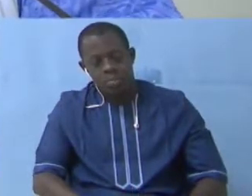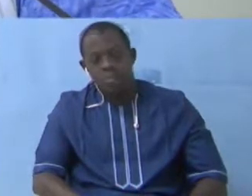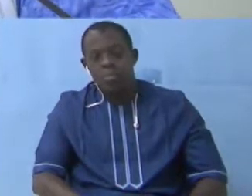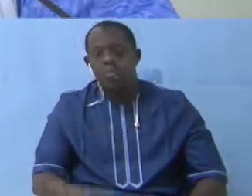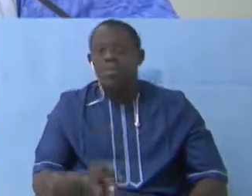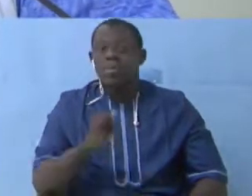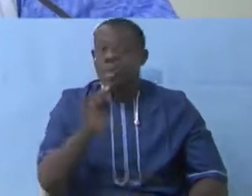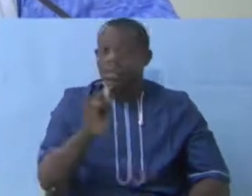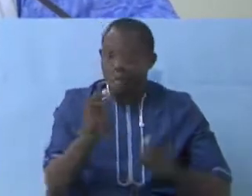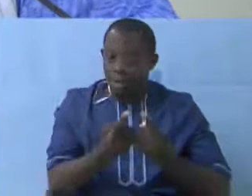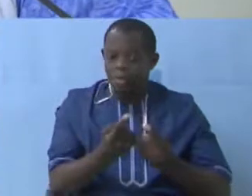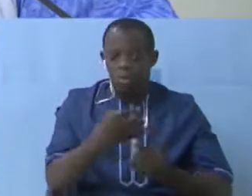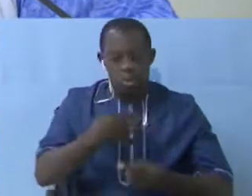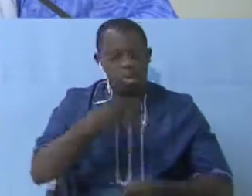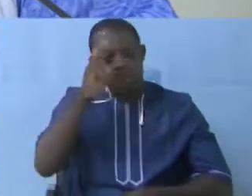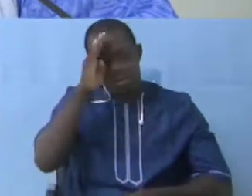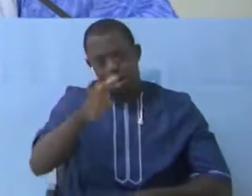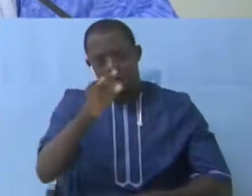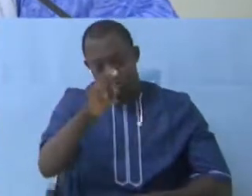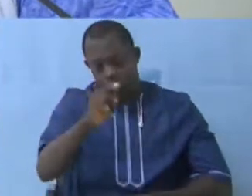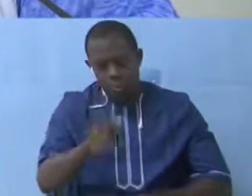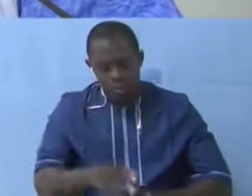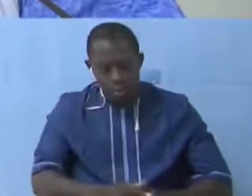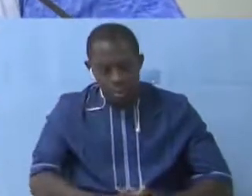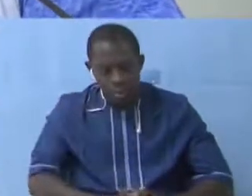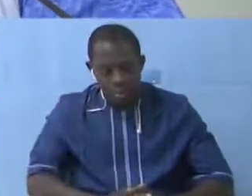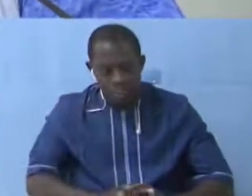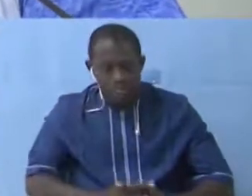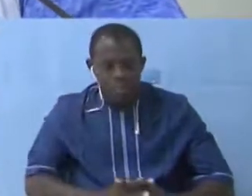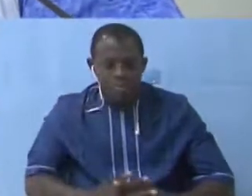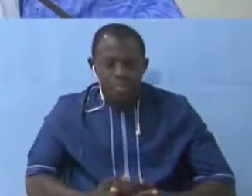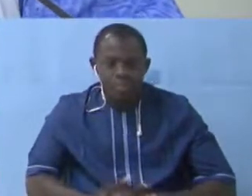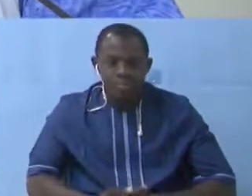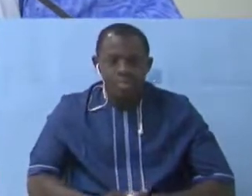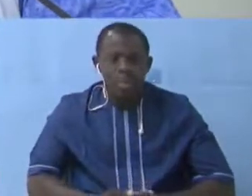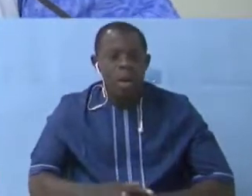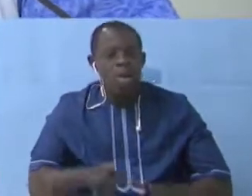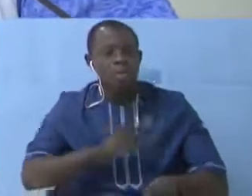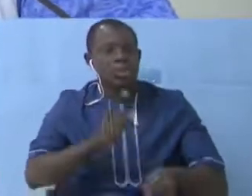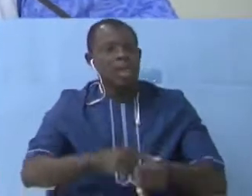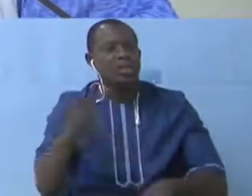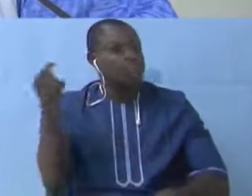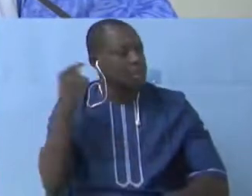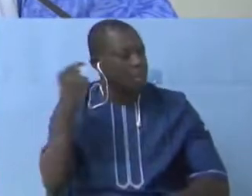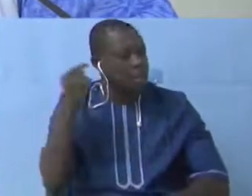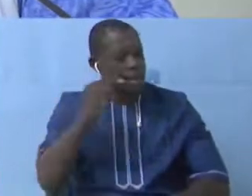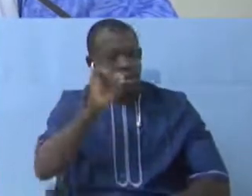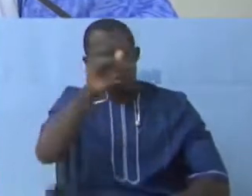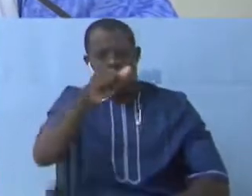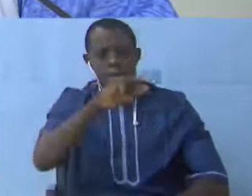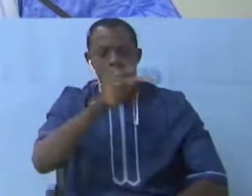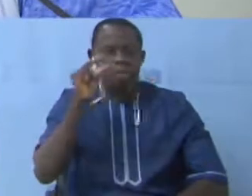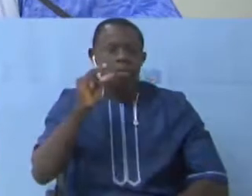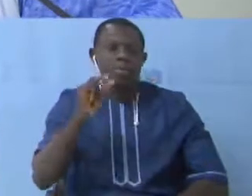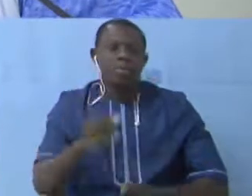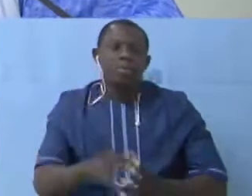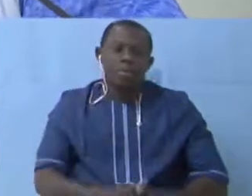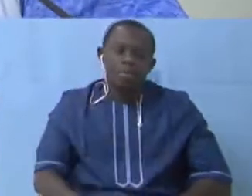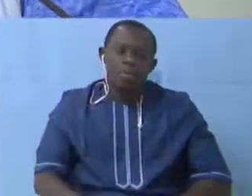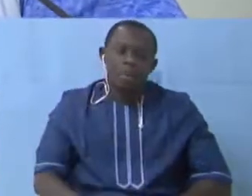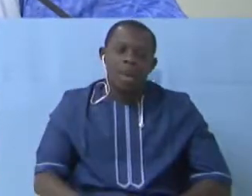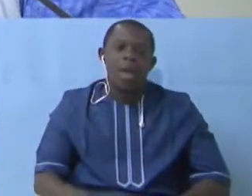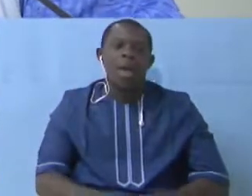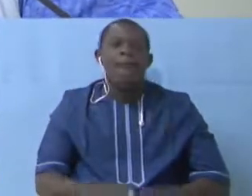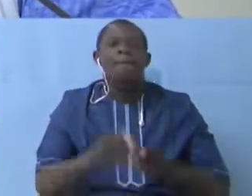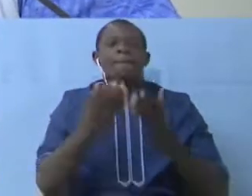gërëm bu baax We should thank you for that. yàgg nañ dégg sa tur de We've been hearing your name, waaye nag tey